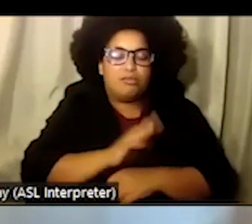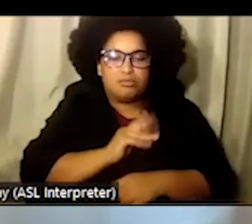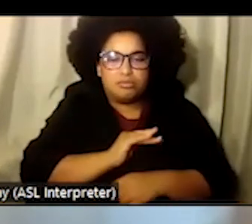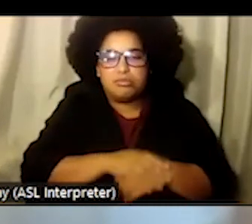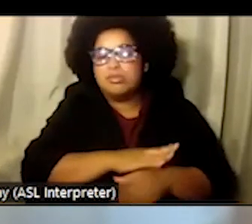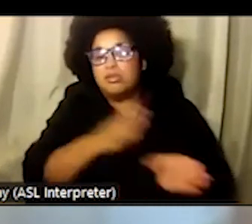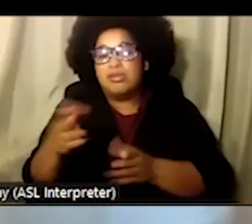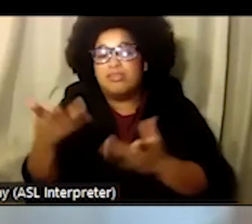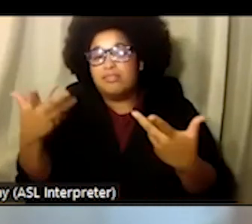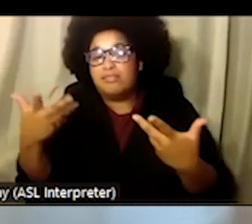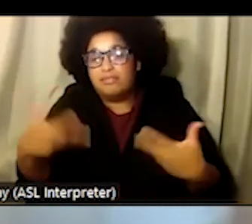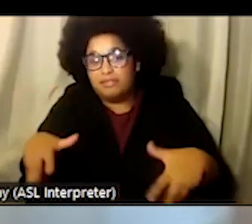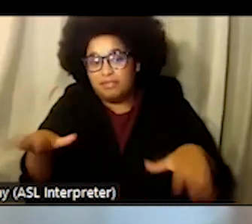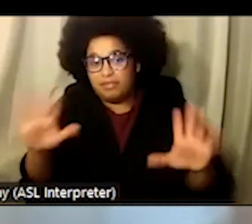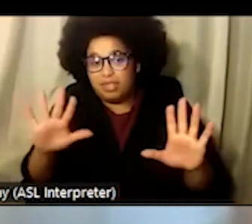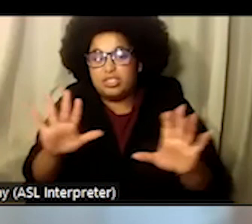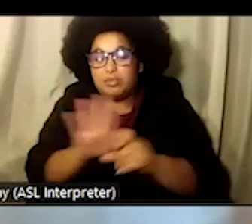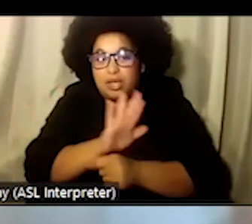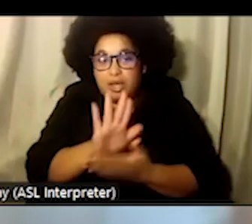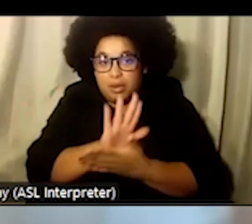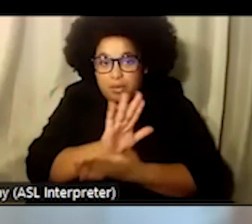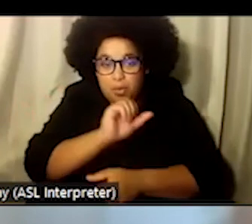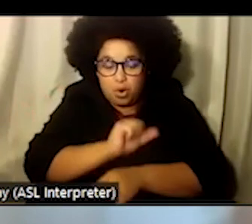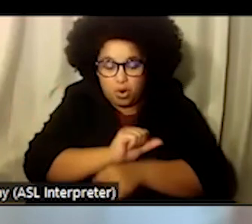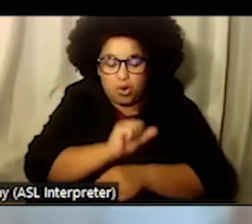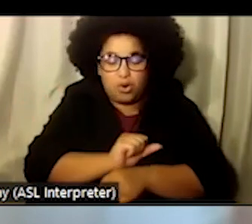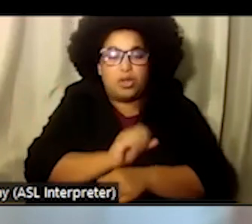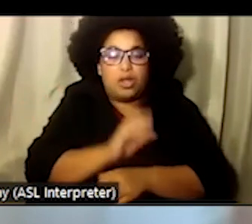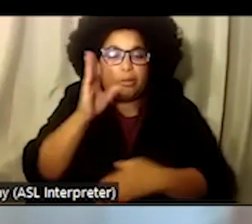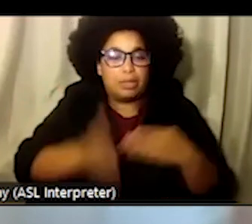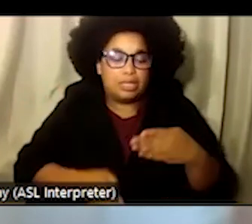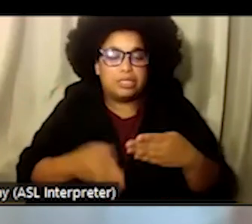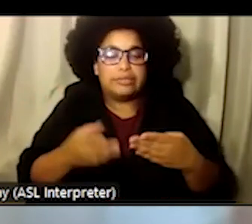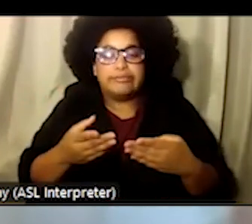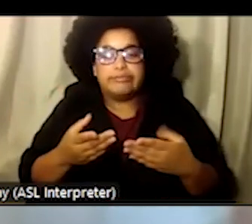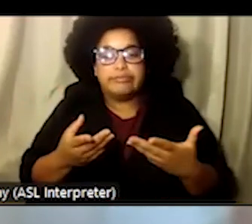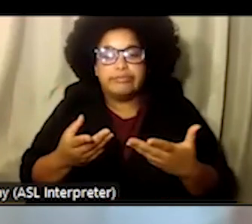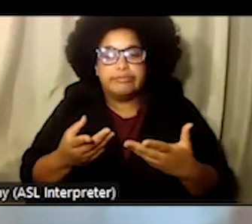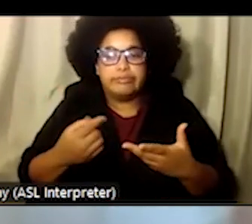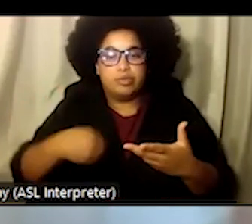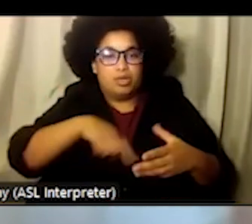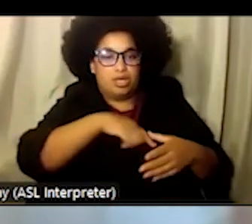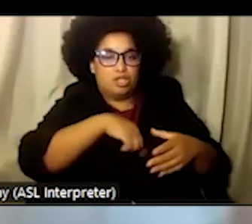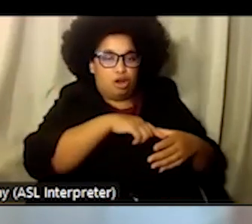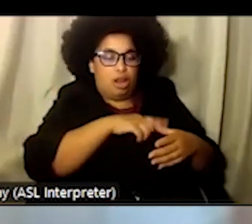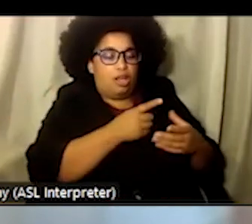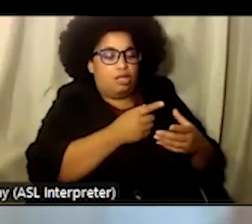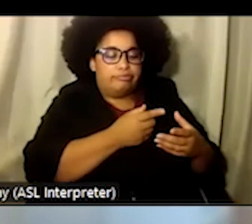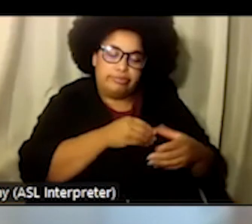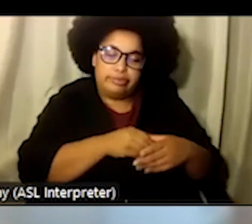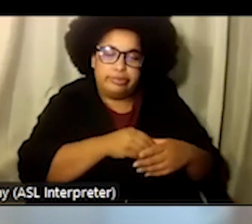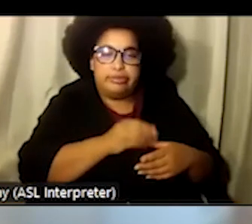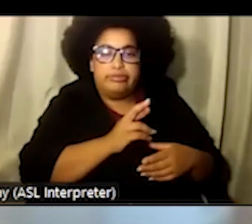that vendorization application is received and it's completed, then internally we work through the application